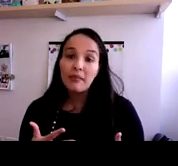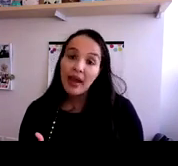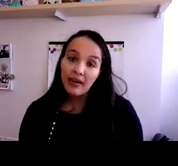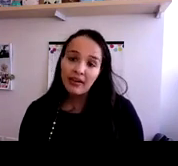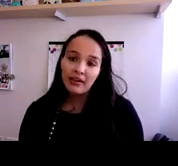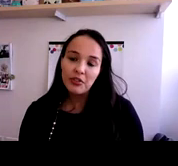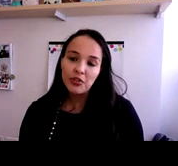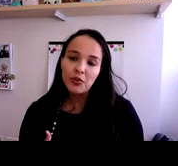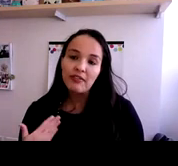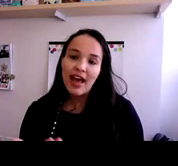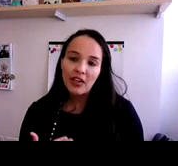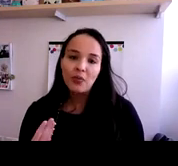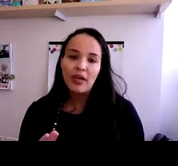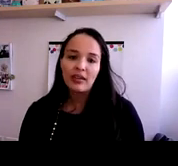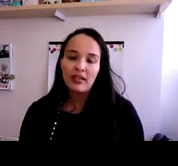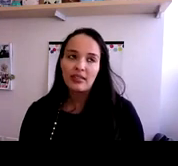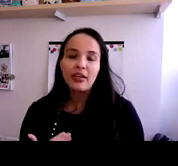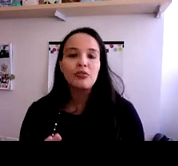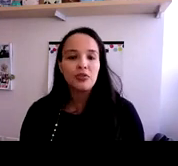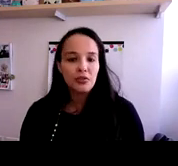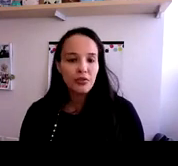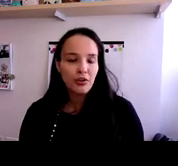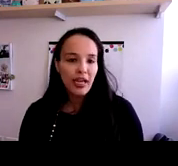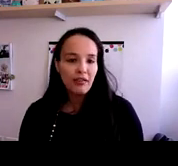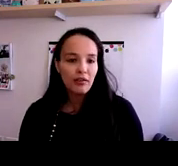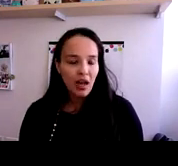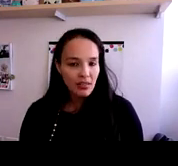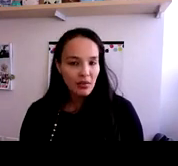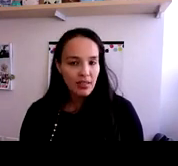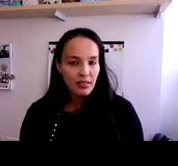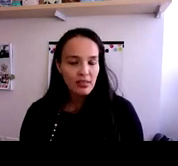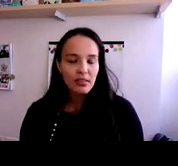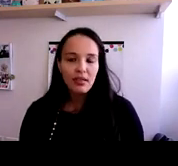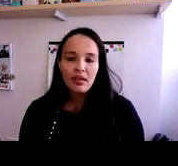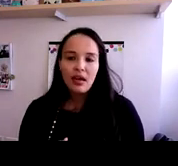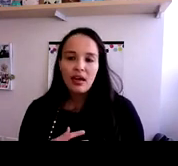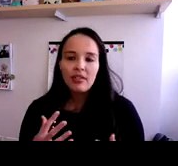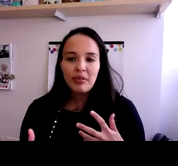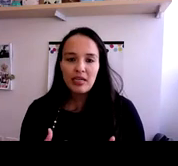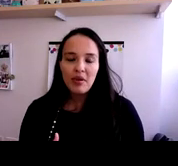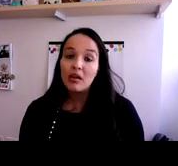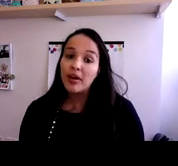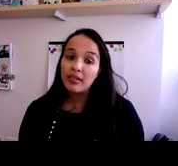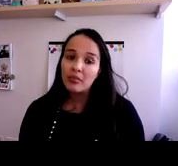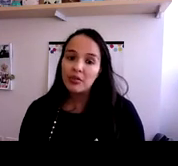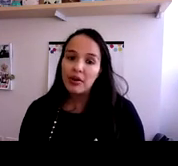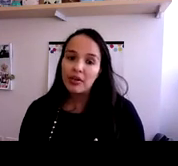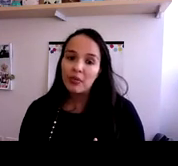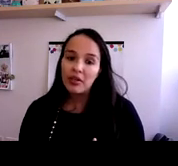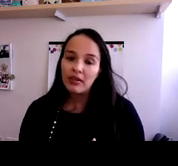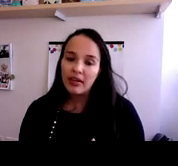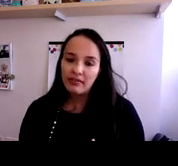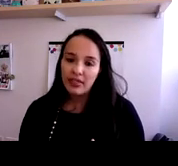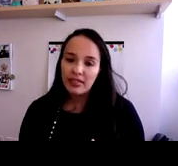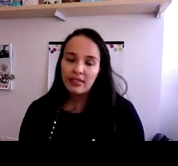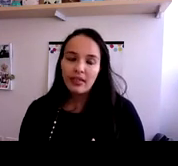really imperative to evaluate the psychosocial and neurobehavioral consequences of this pandemic on pregnant and postpartum women